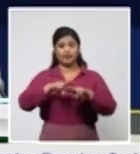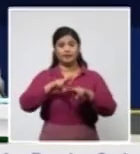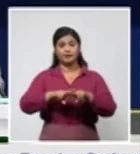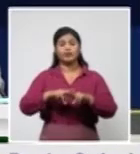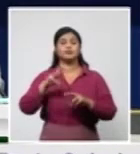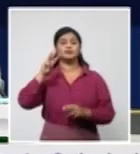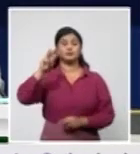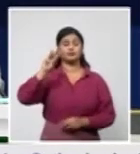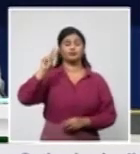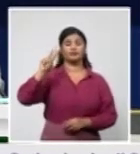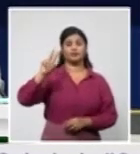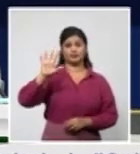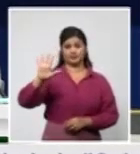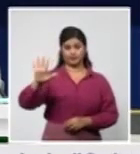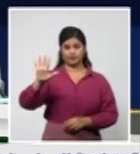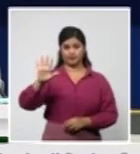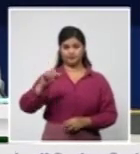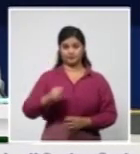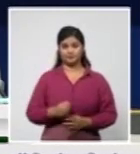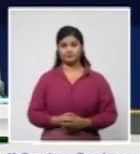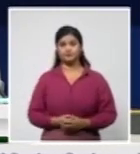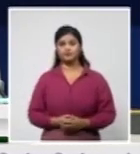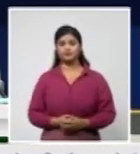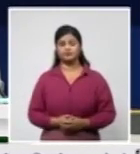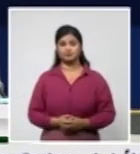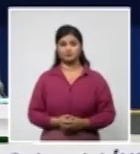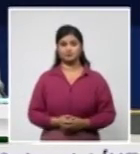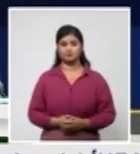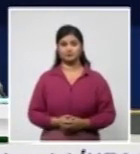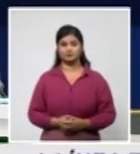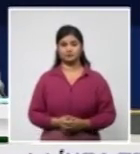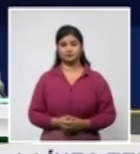325 in the Hermanos Almajeres Hospital Laboratory,